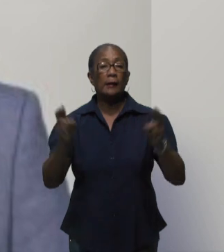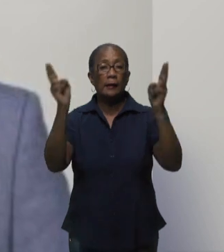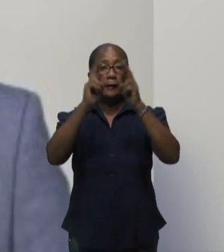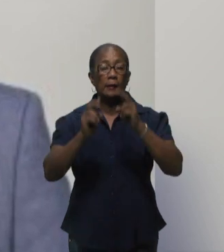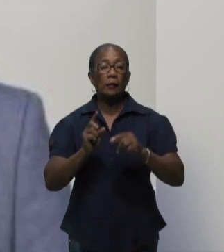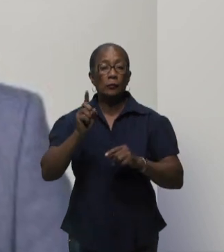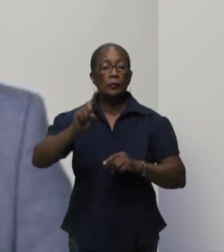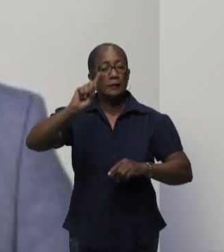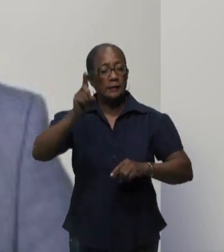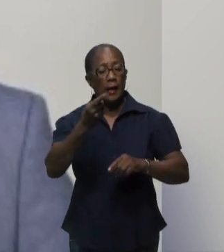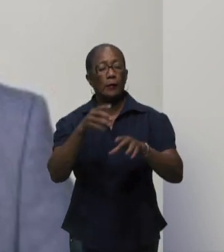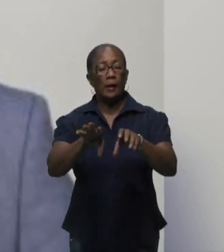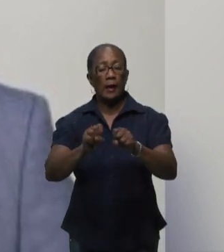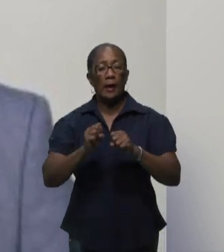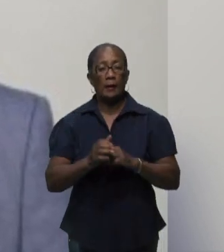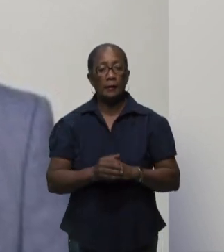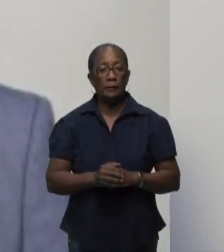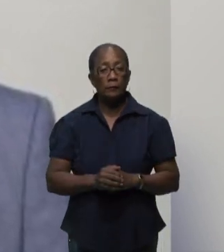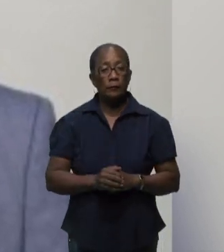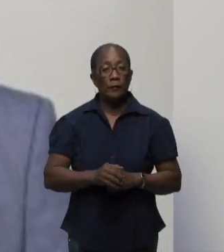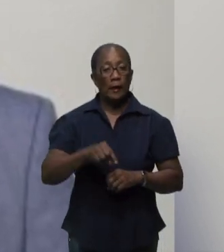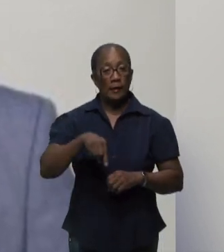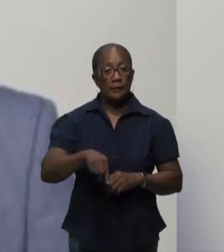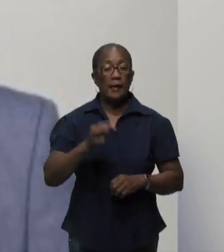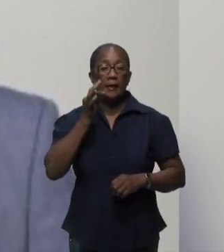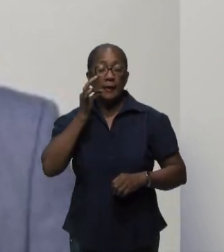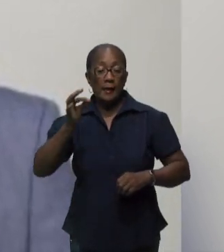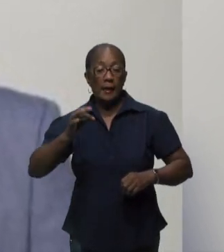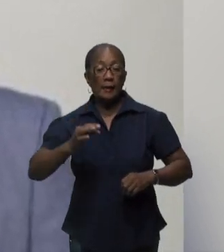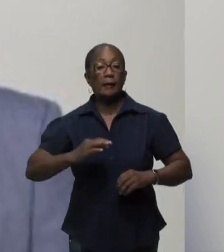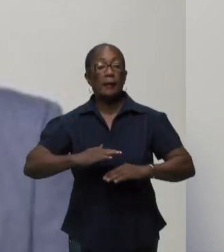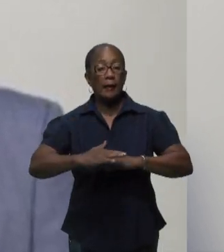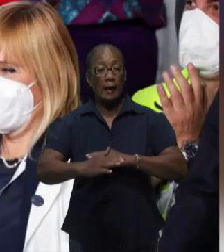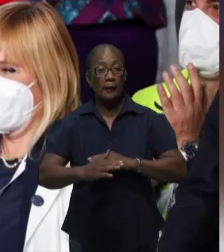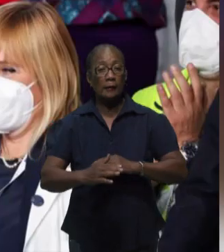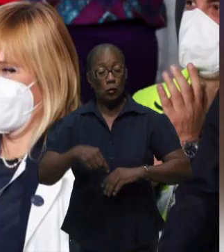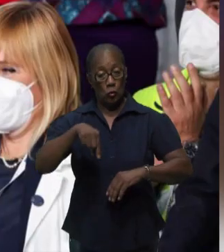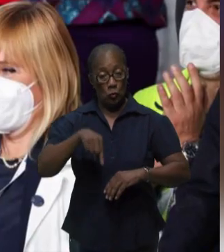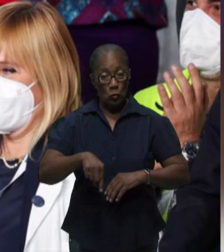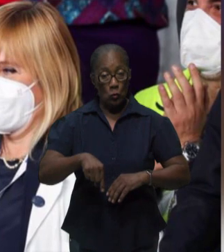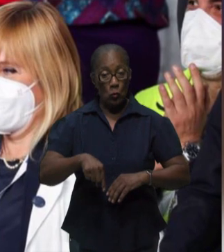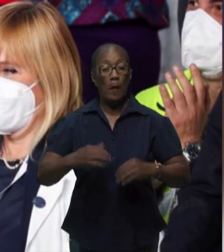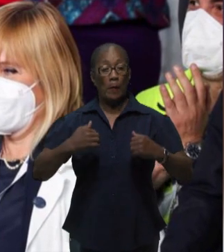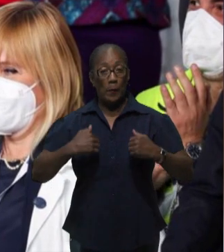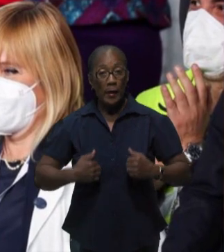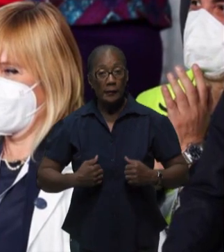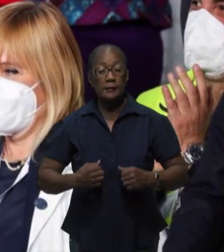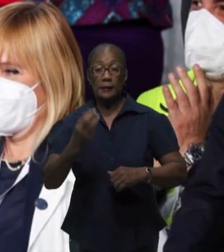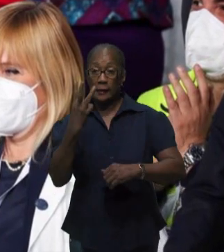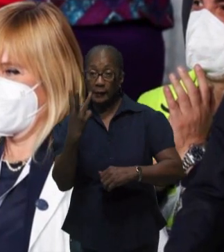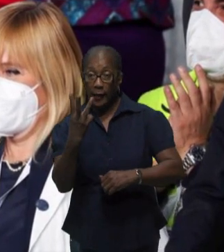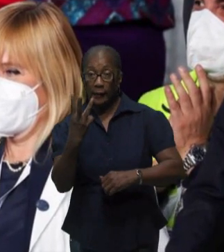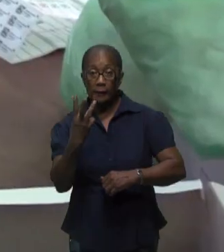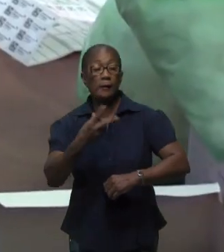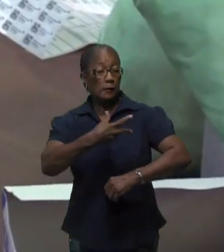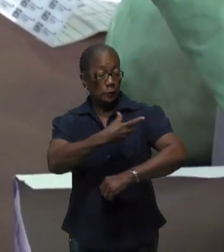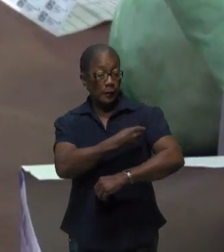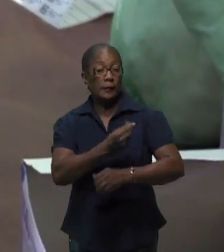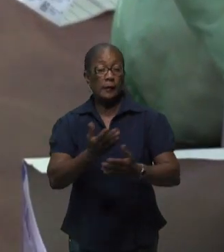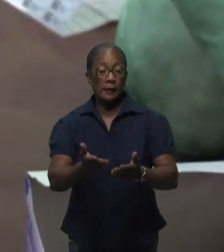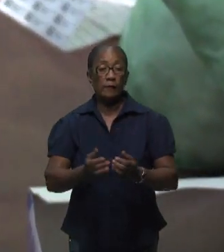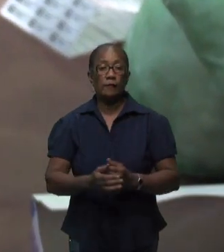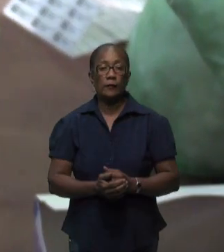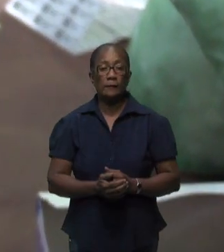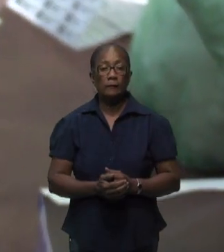be achieved more quickly. After all, it is the richer countries that are now using the stocks for booster shots for their